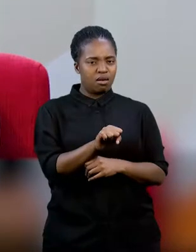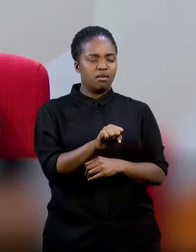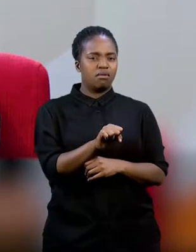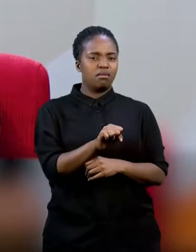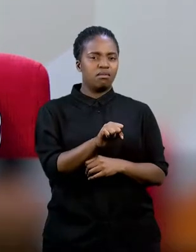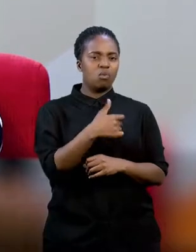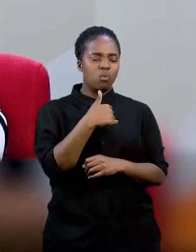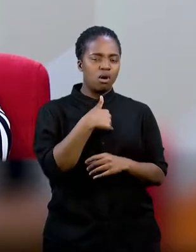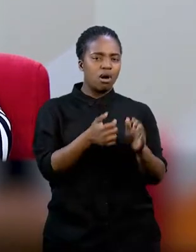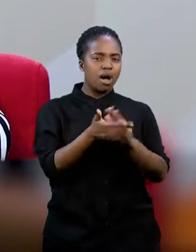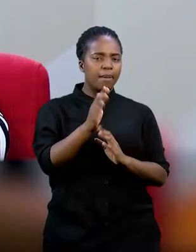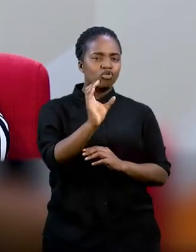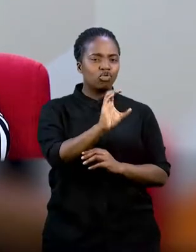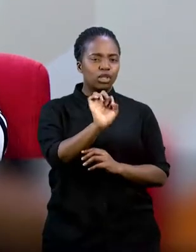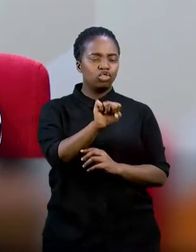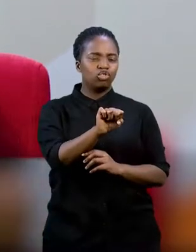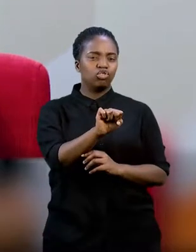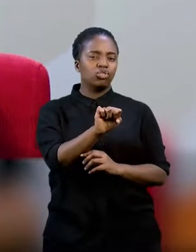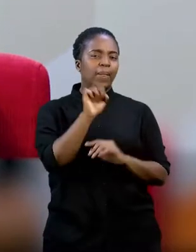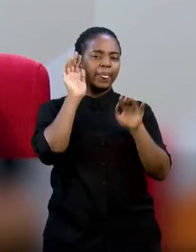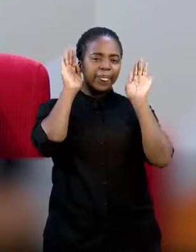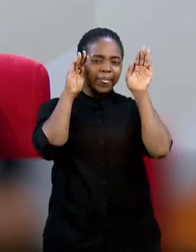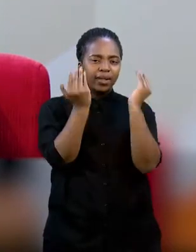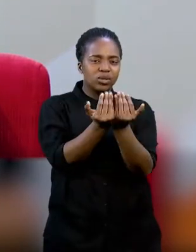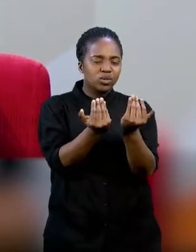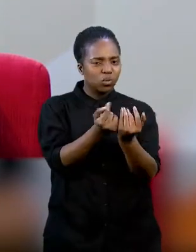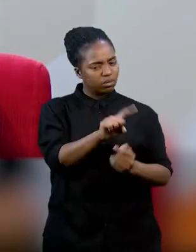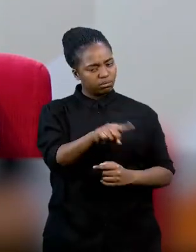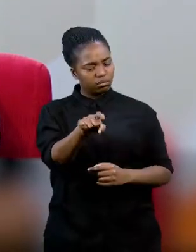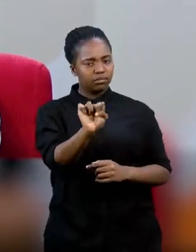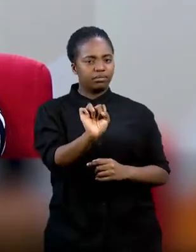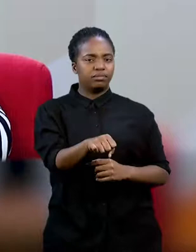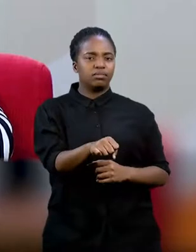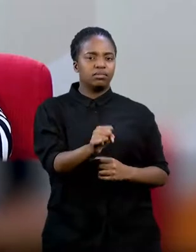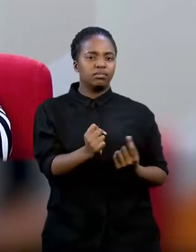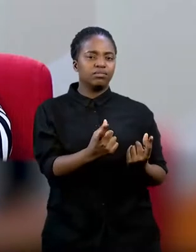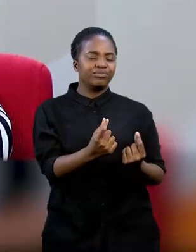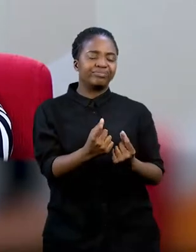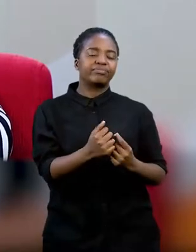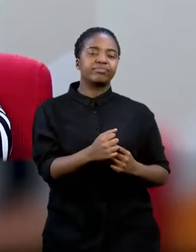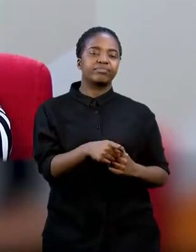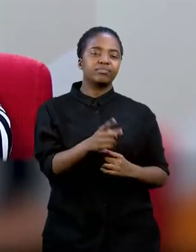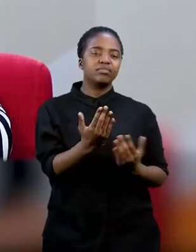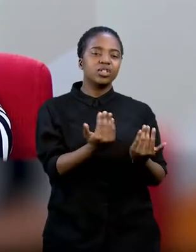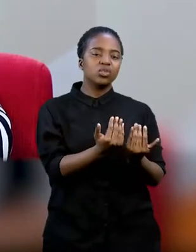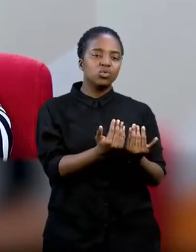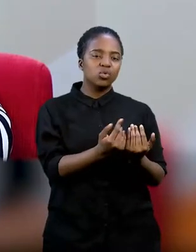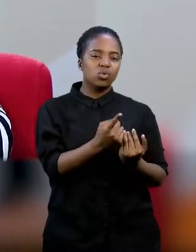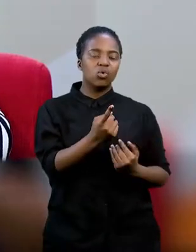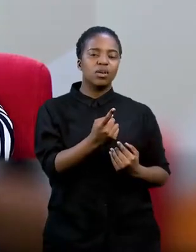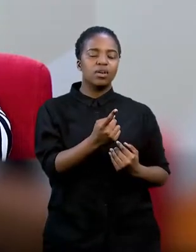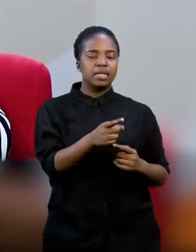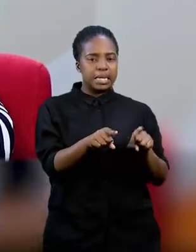tlhalifile hentse a ya crash re ra ngwana o tlhalifile tswantse re monya ke le sekolo and then as a ya ko dikolong